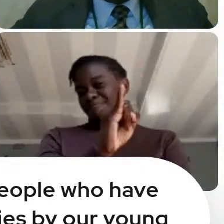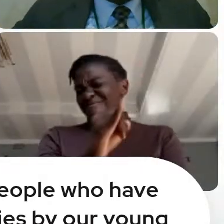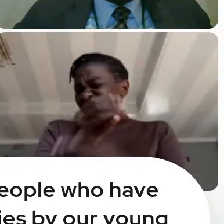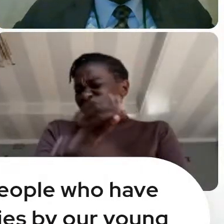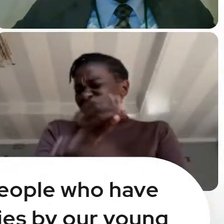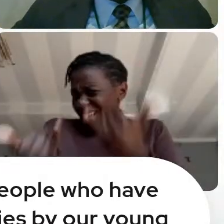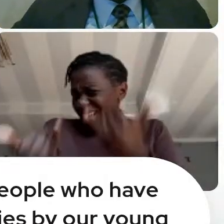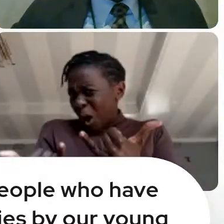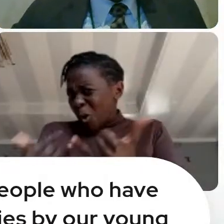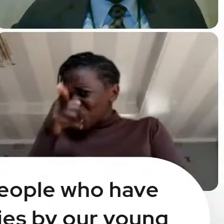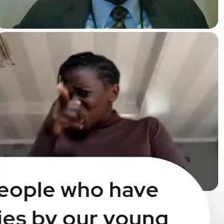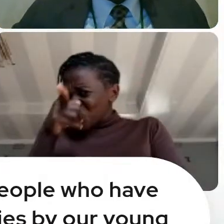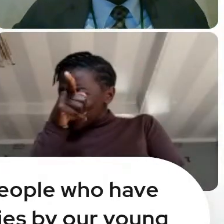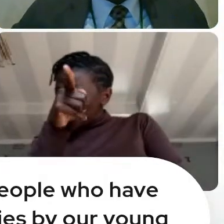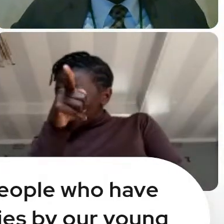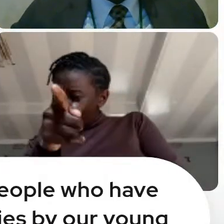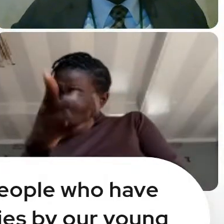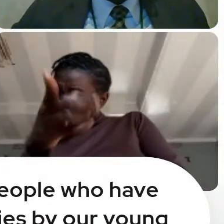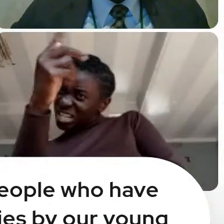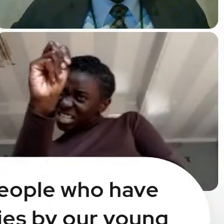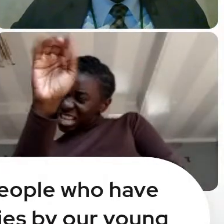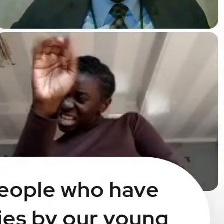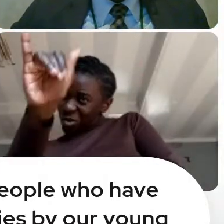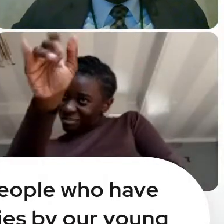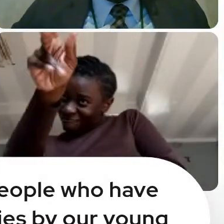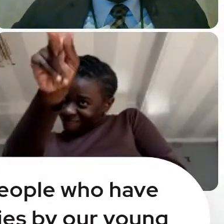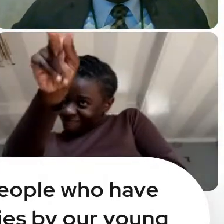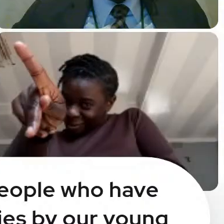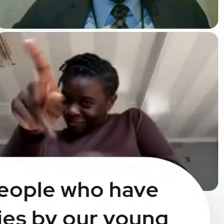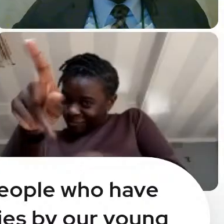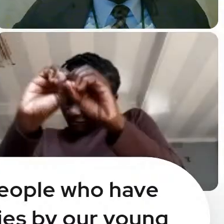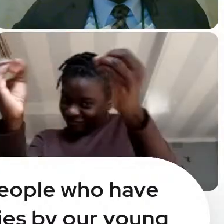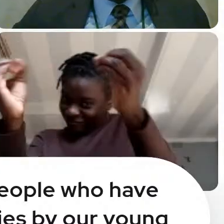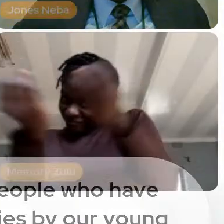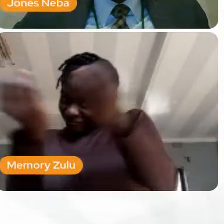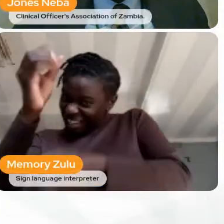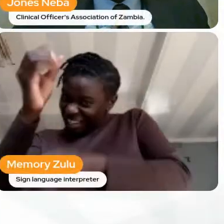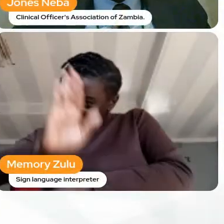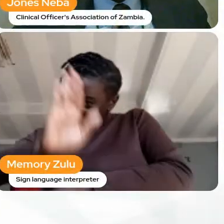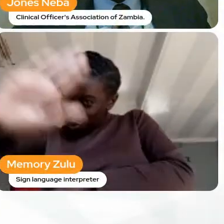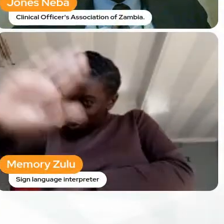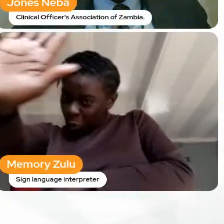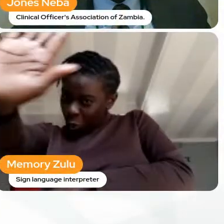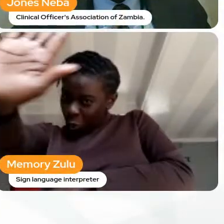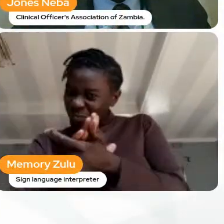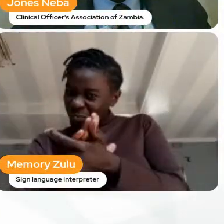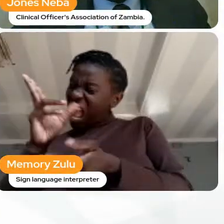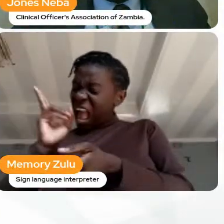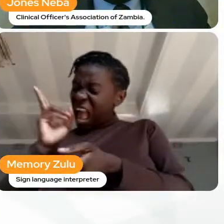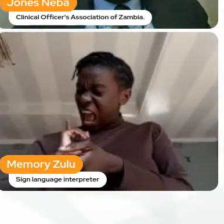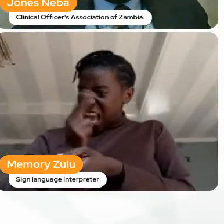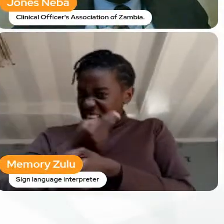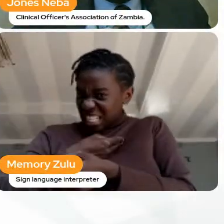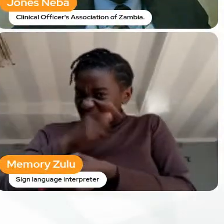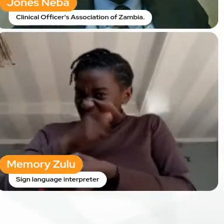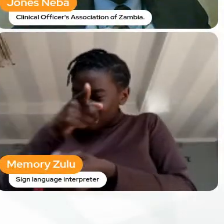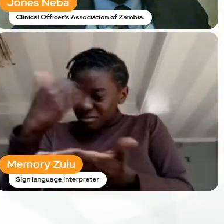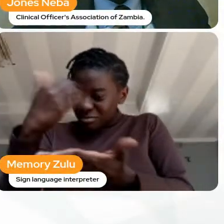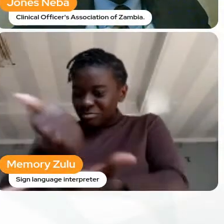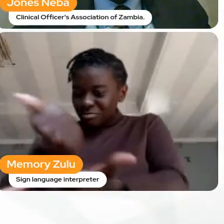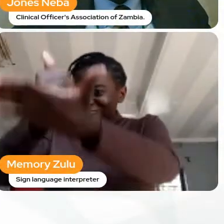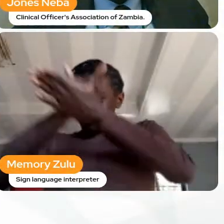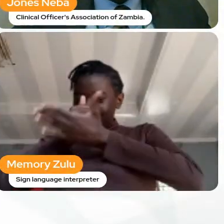really coming direct to you. What they want is on the aspect of the public